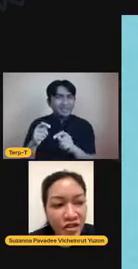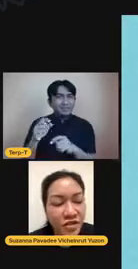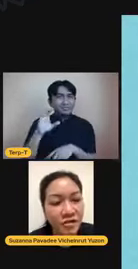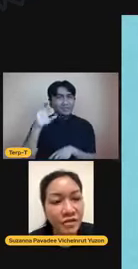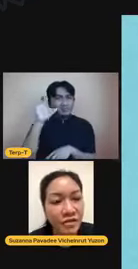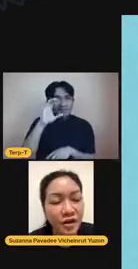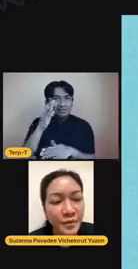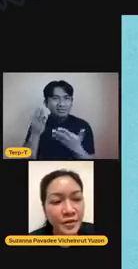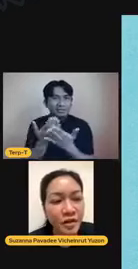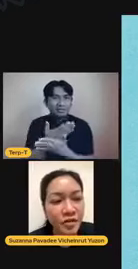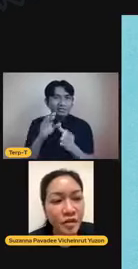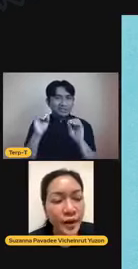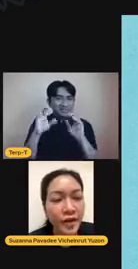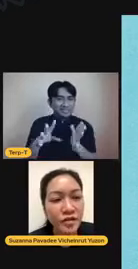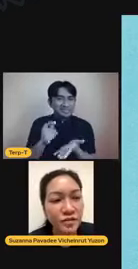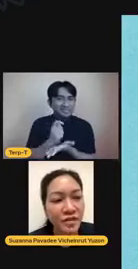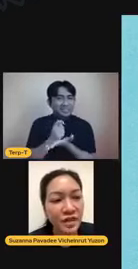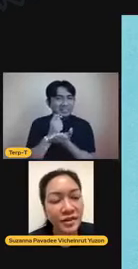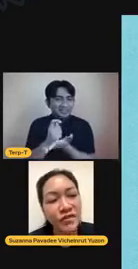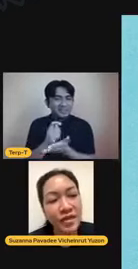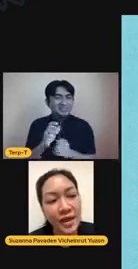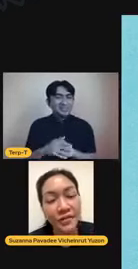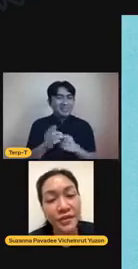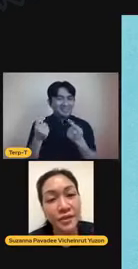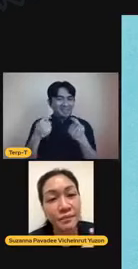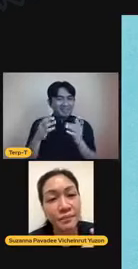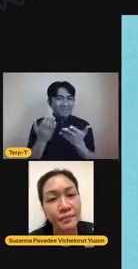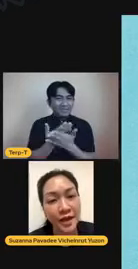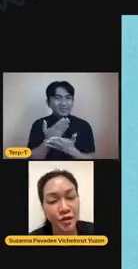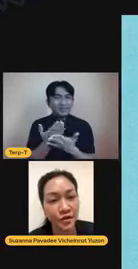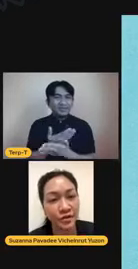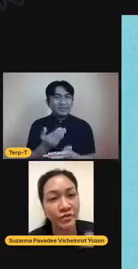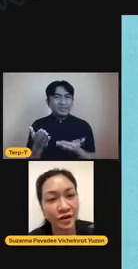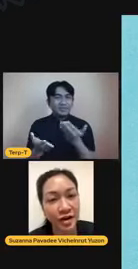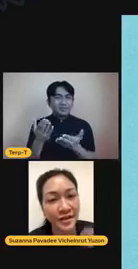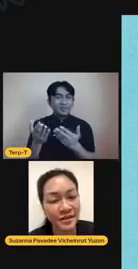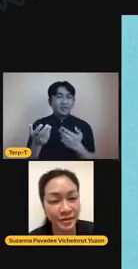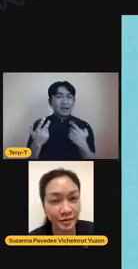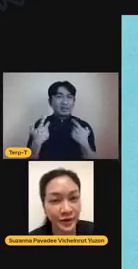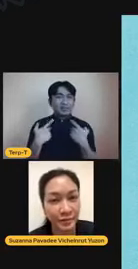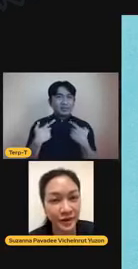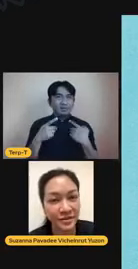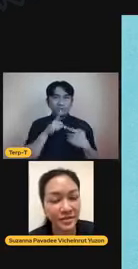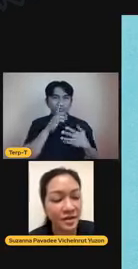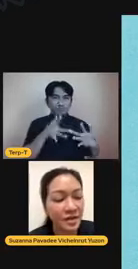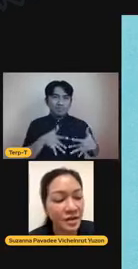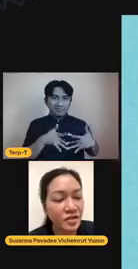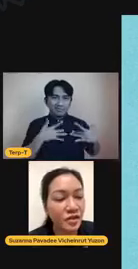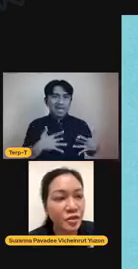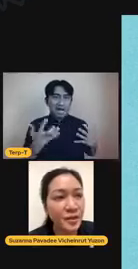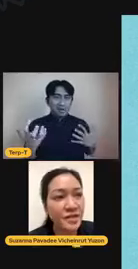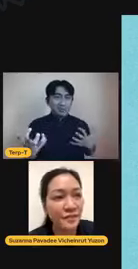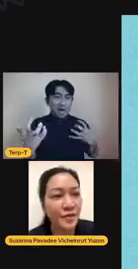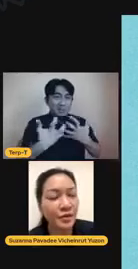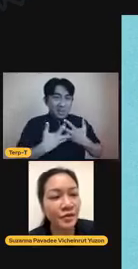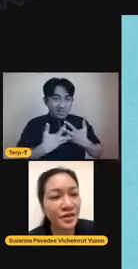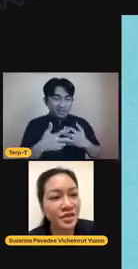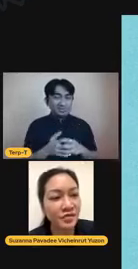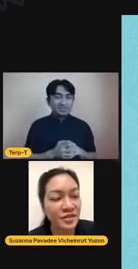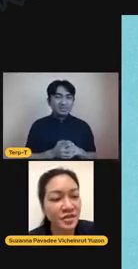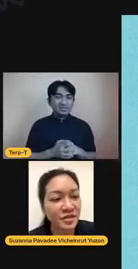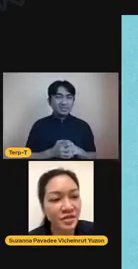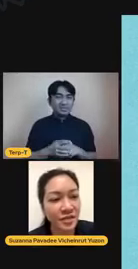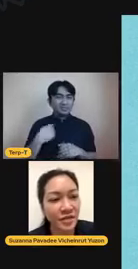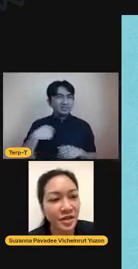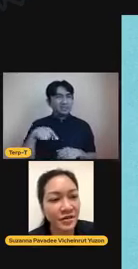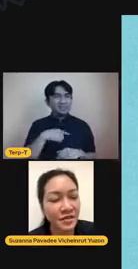try to get new teachers or therapists also, I also see if they have a good match with her, if their heart is in the right place. So there's been some that have been with